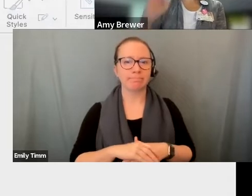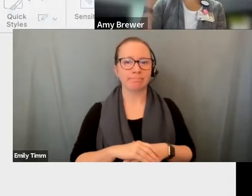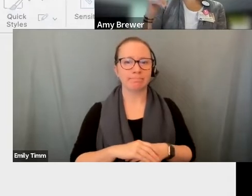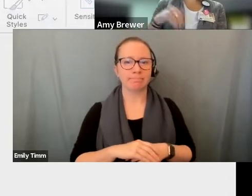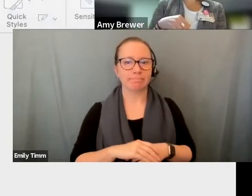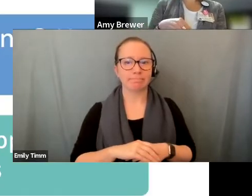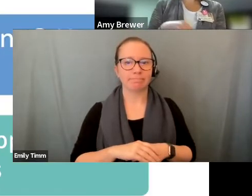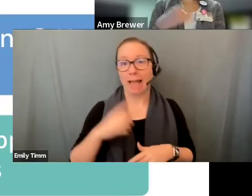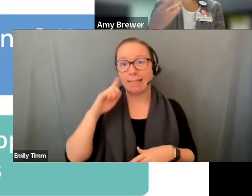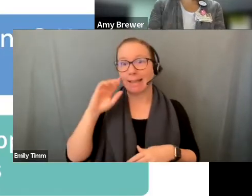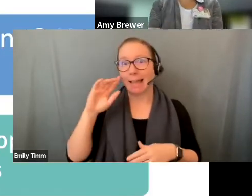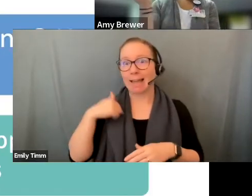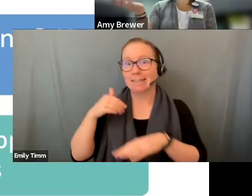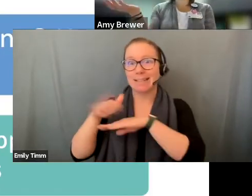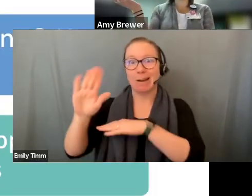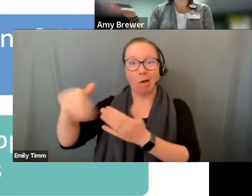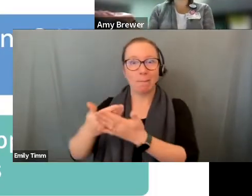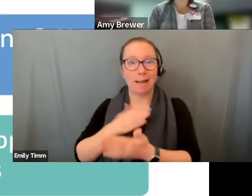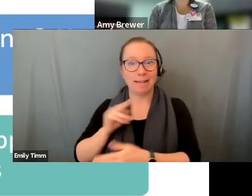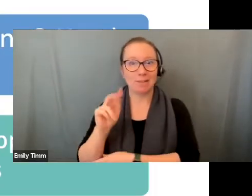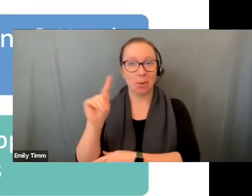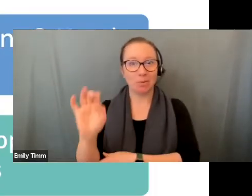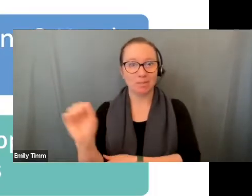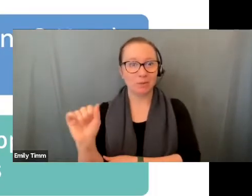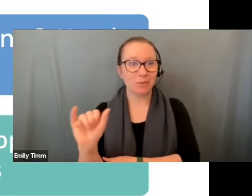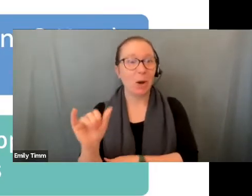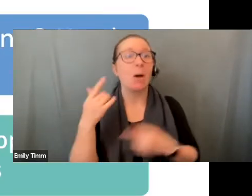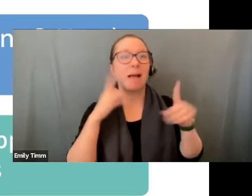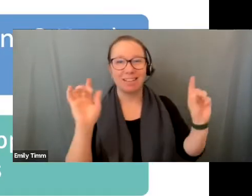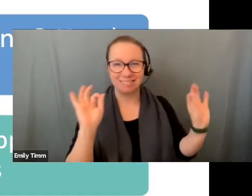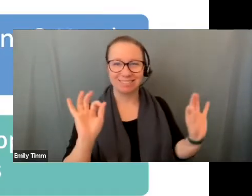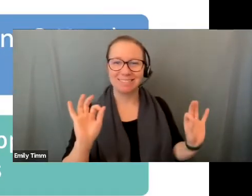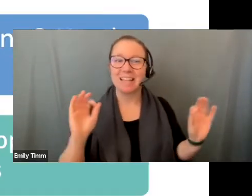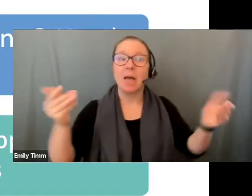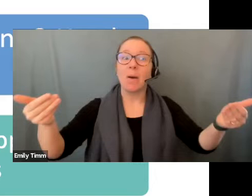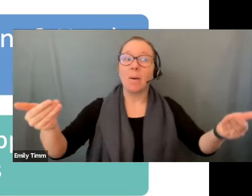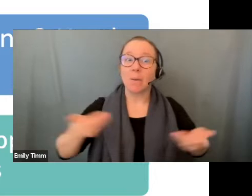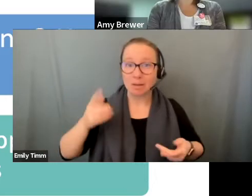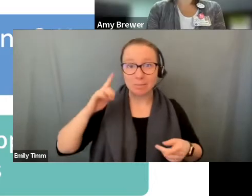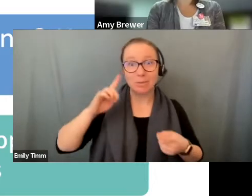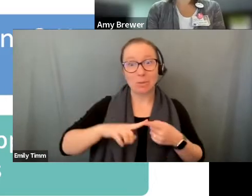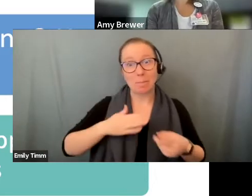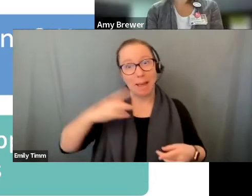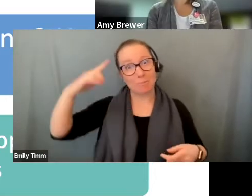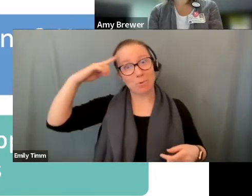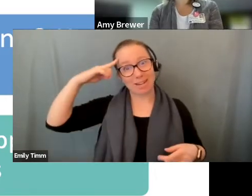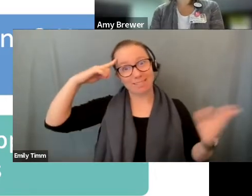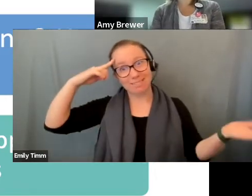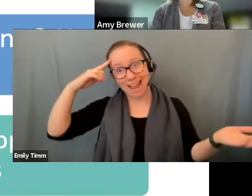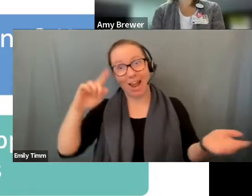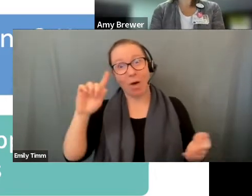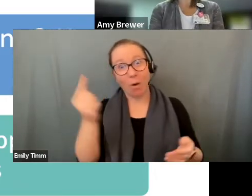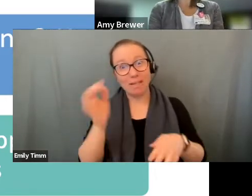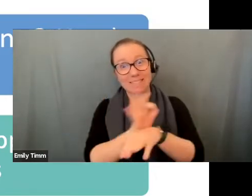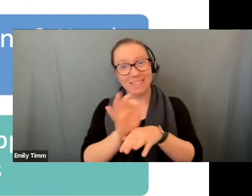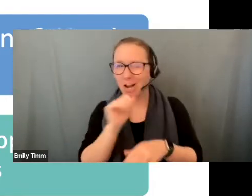Apparently, I sent you all my notes views. Oh, there we go. How's that? Welcome to the brain of Amy Brewer, which is not always a functioning one. It's